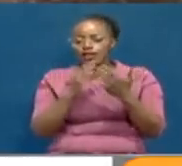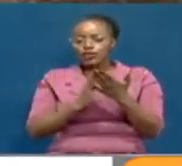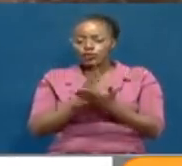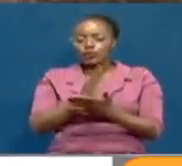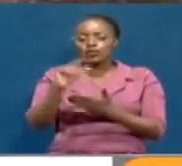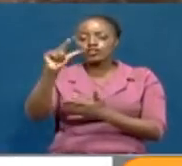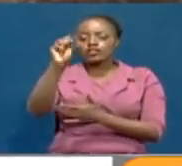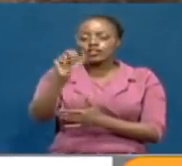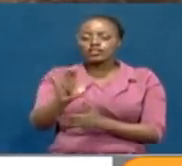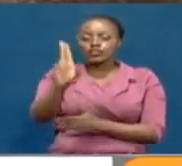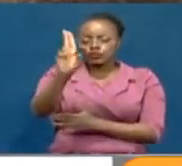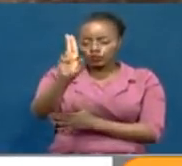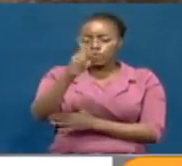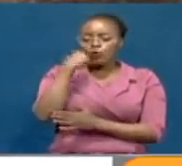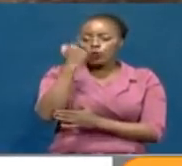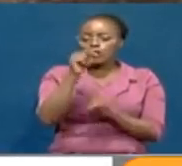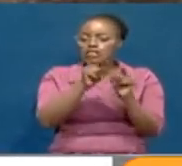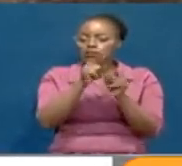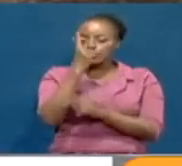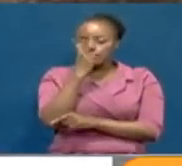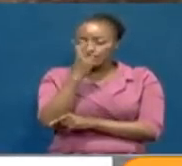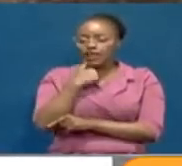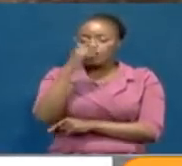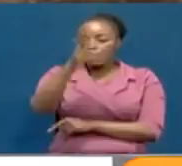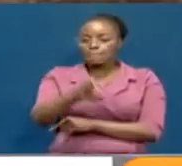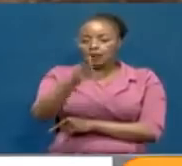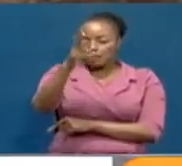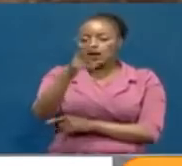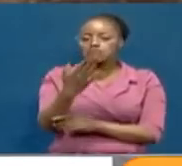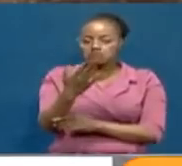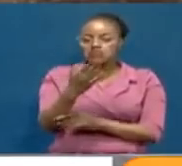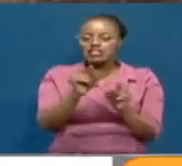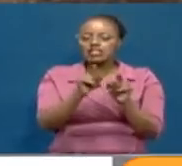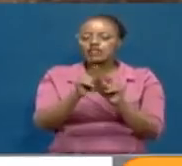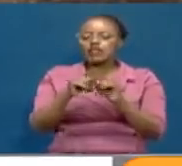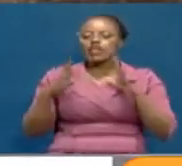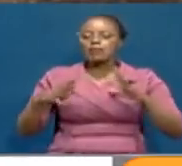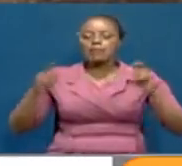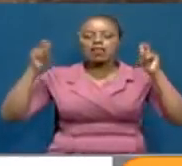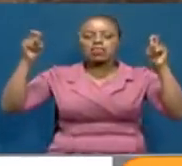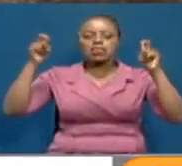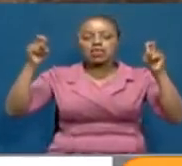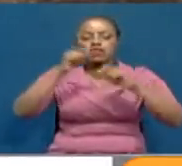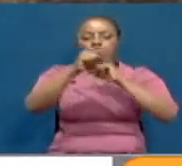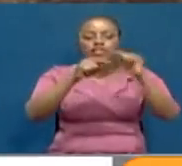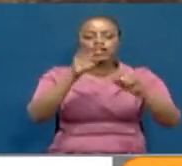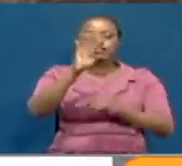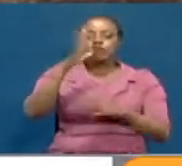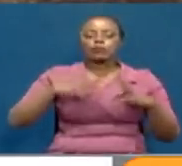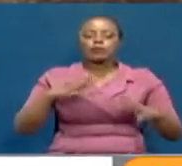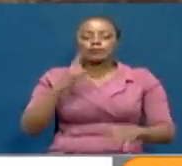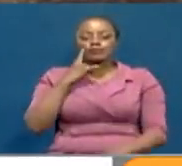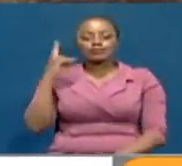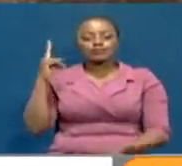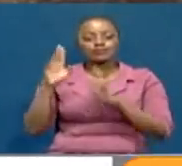a GSU officer who is suspected to have shot into a rioting crowd, killing four people. Hassan Mugambi